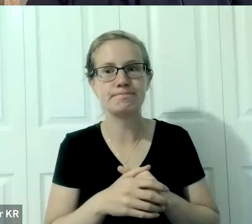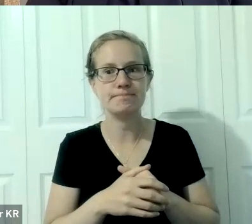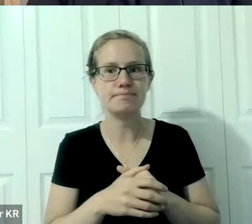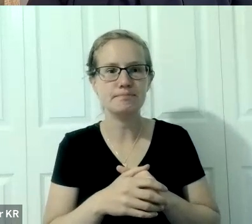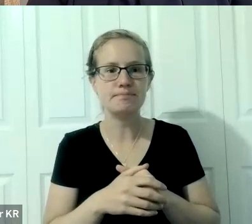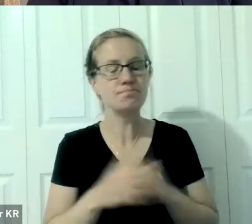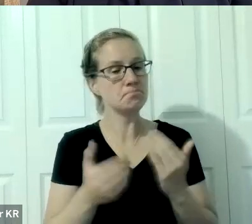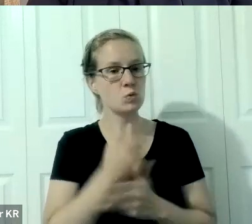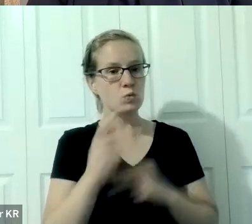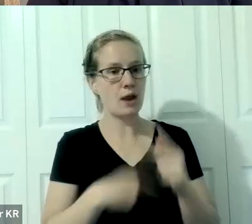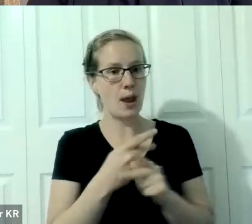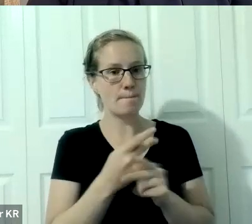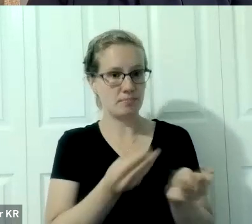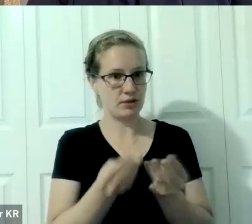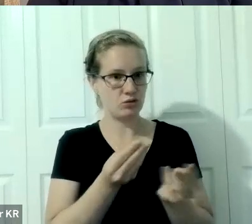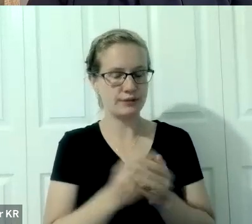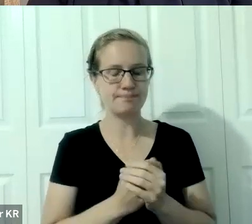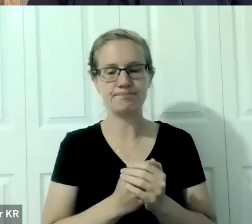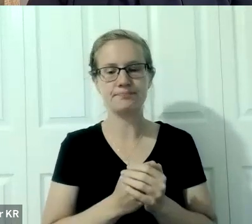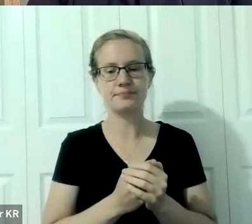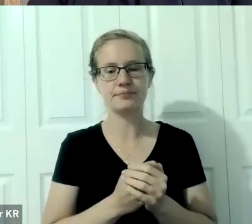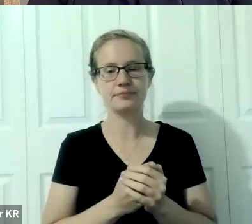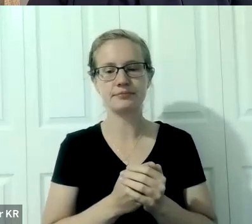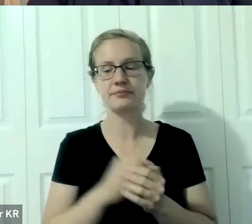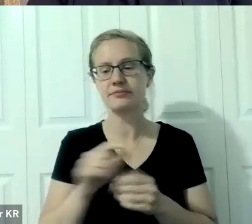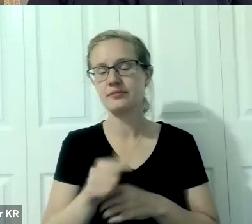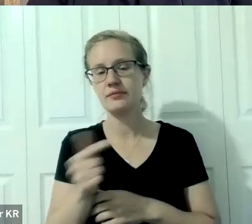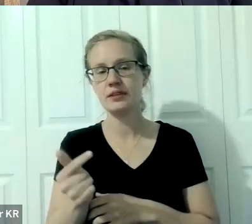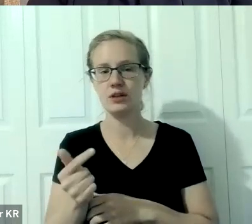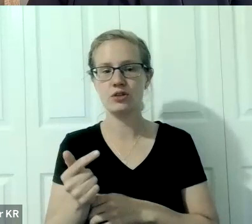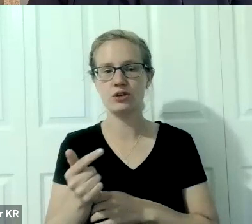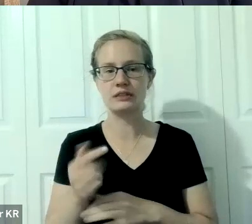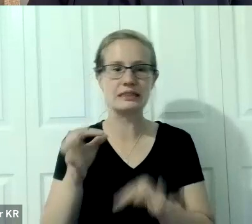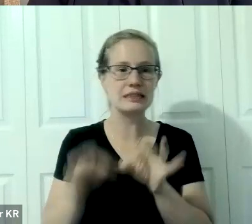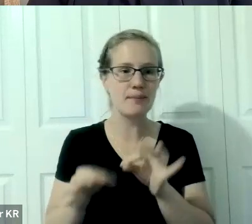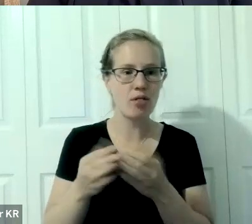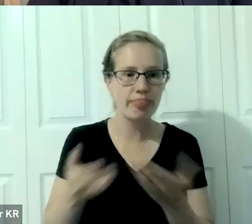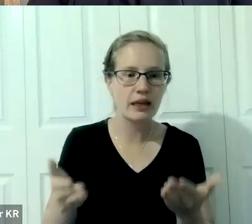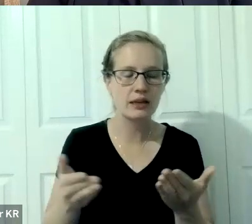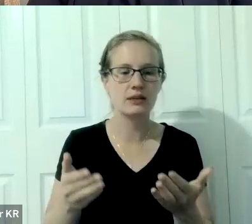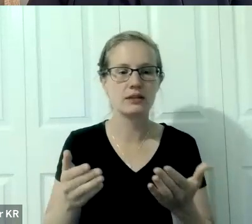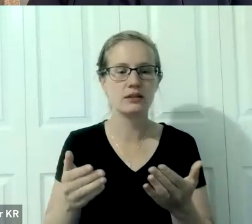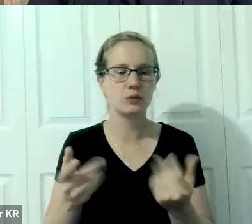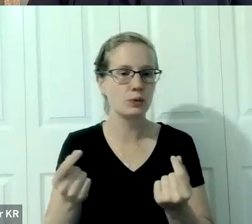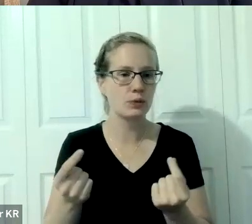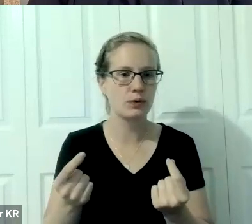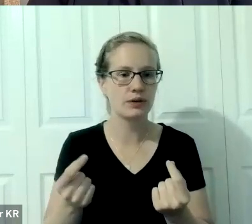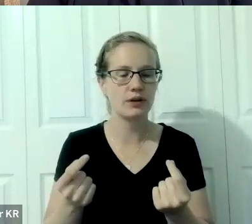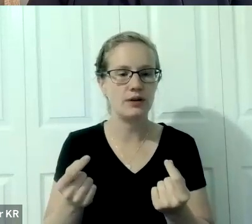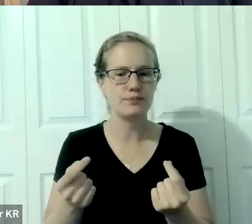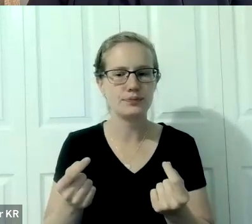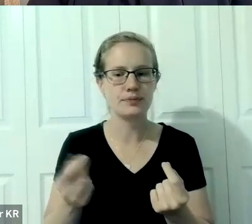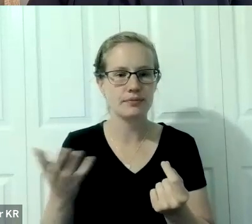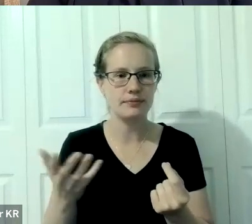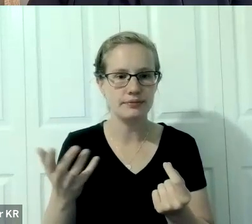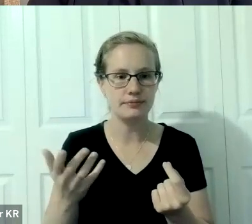a new type of ministry. Another fairly simple thing to do to introduce into the life of a parish